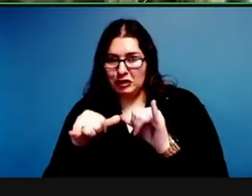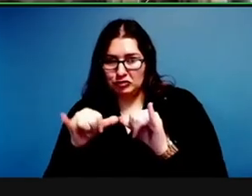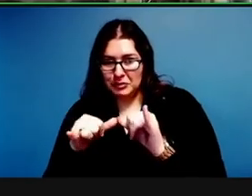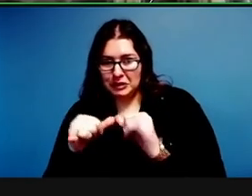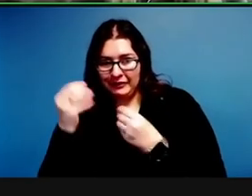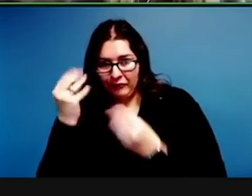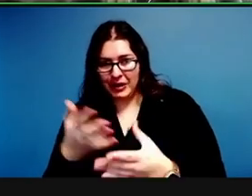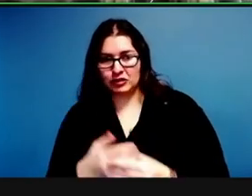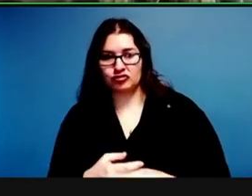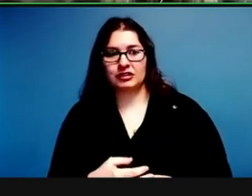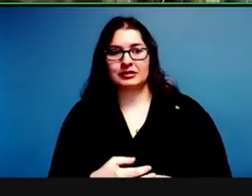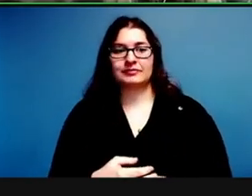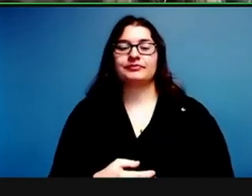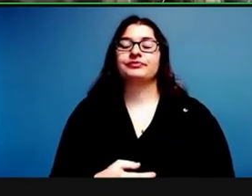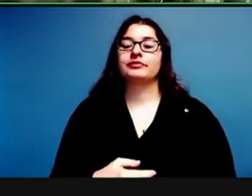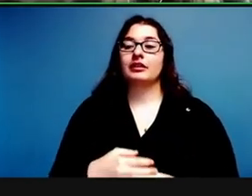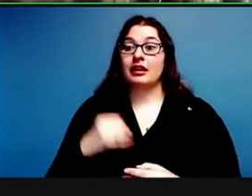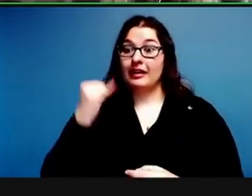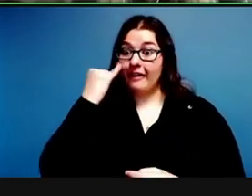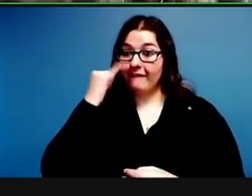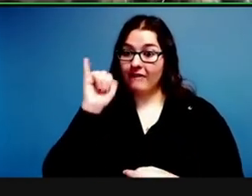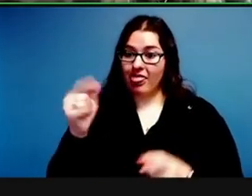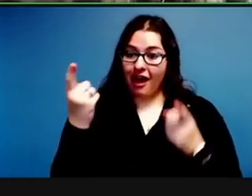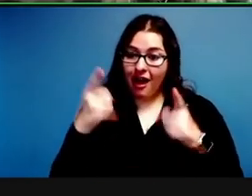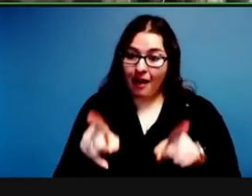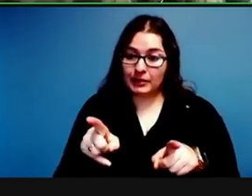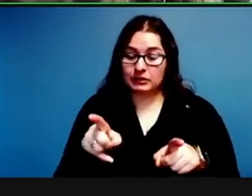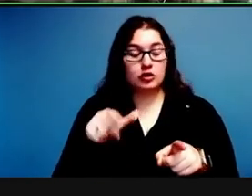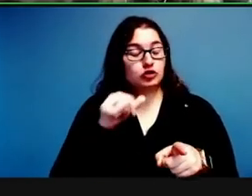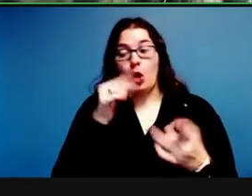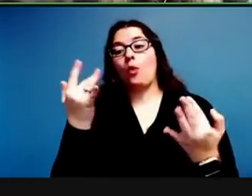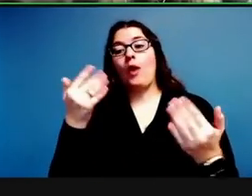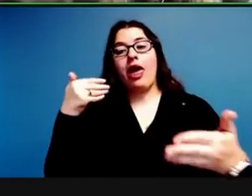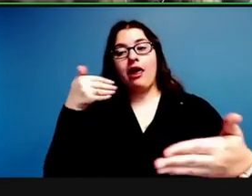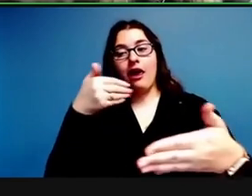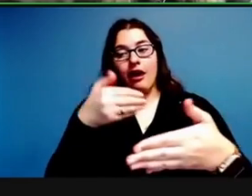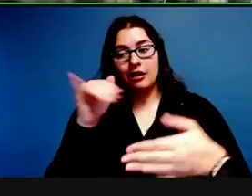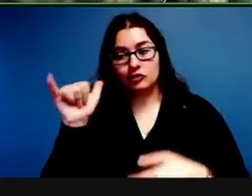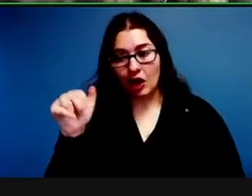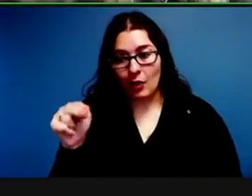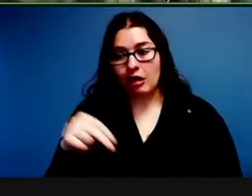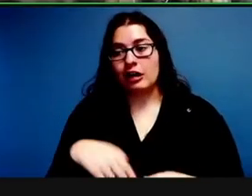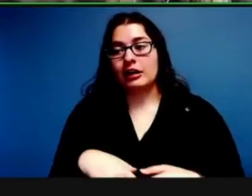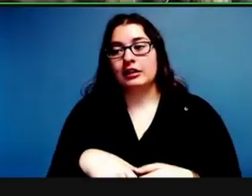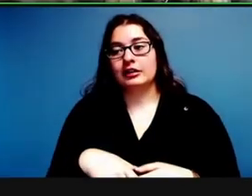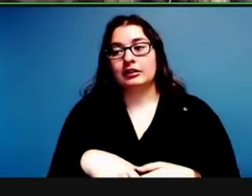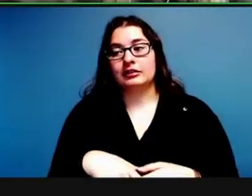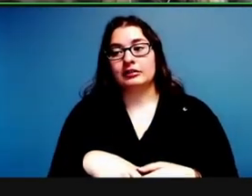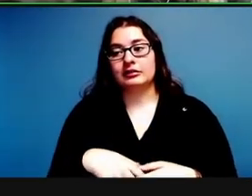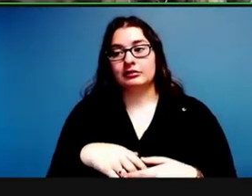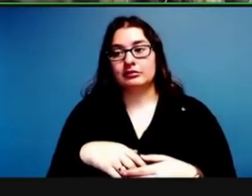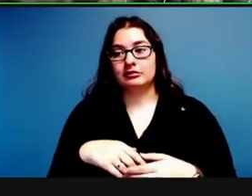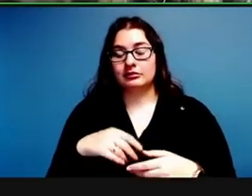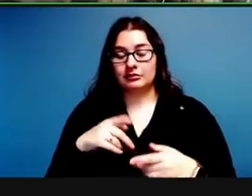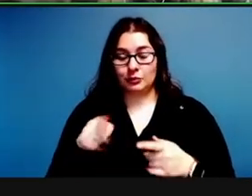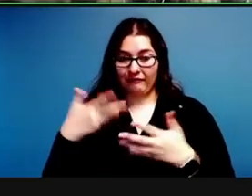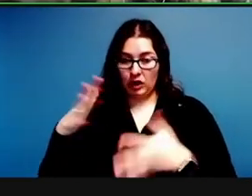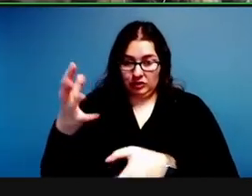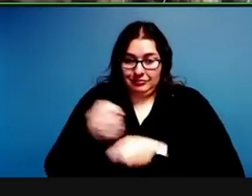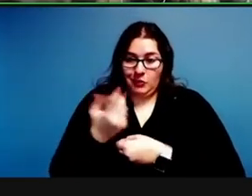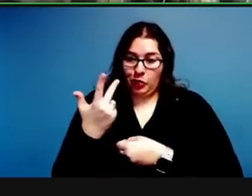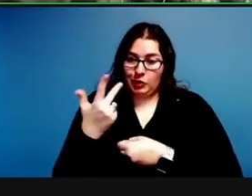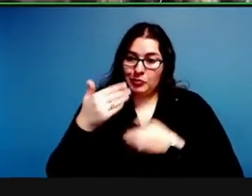data. So if that happens, don't wait until January when you've had 3 progress